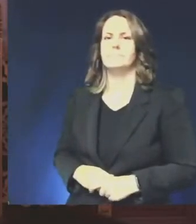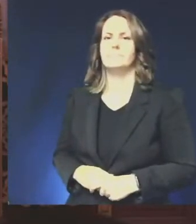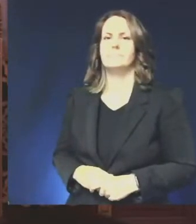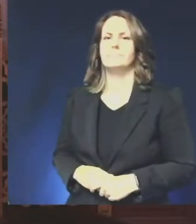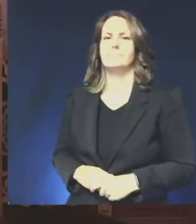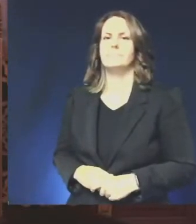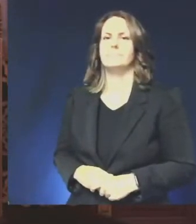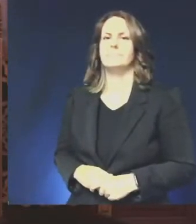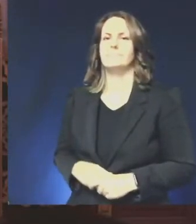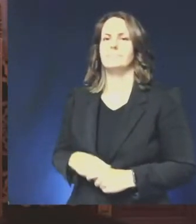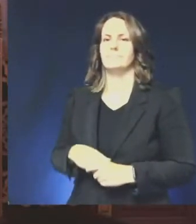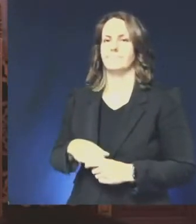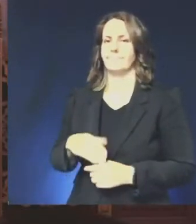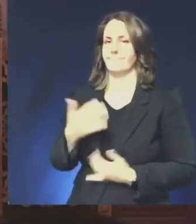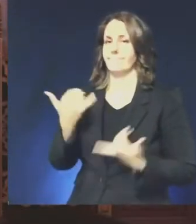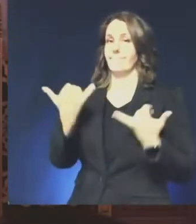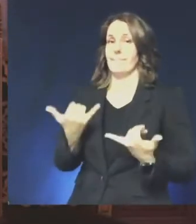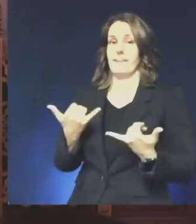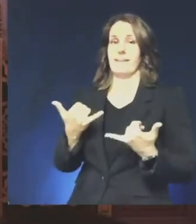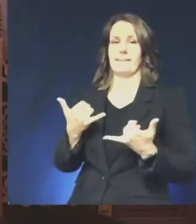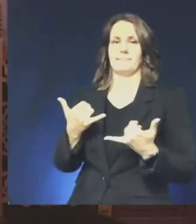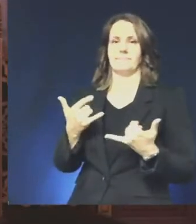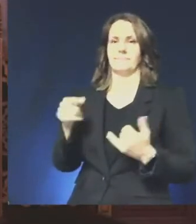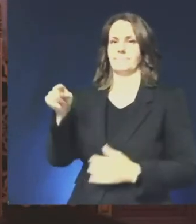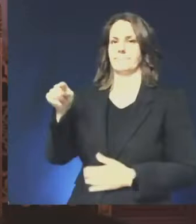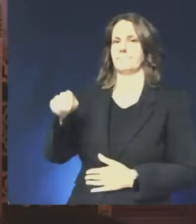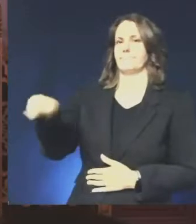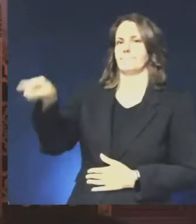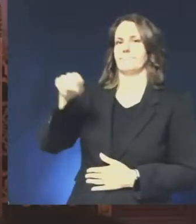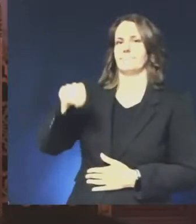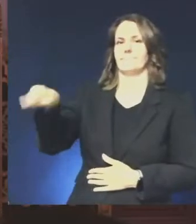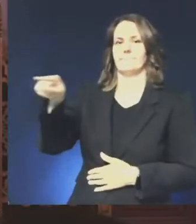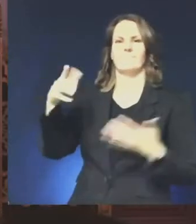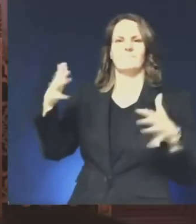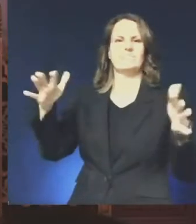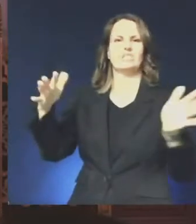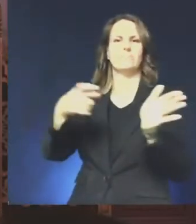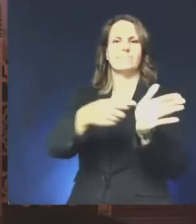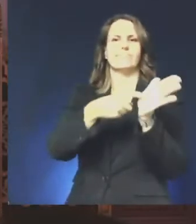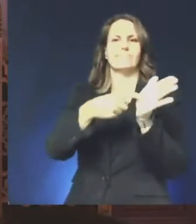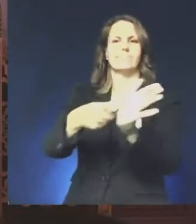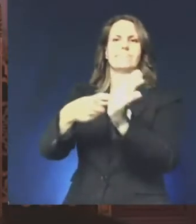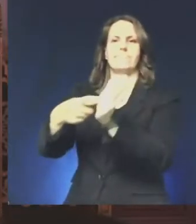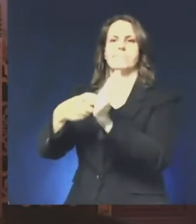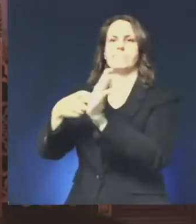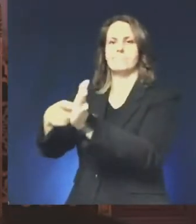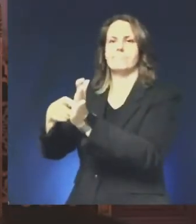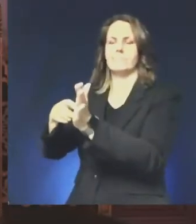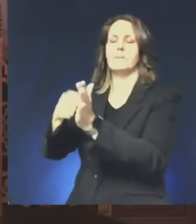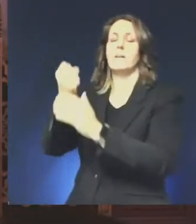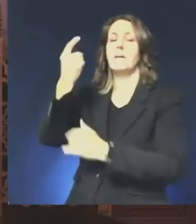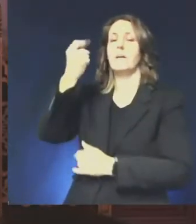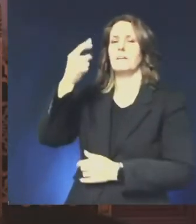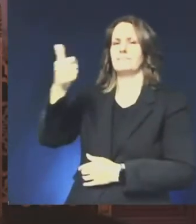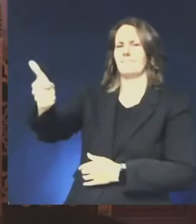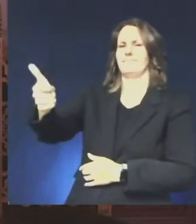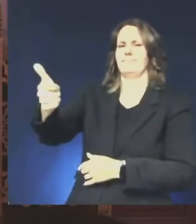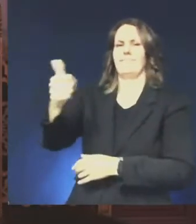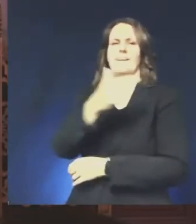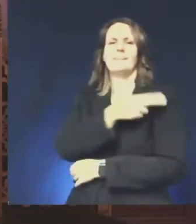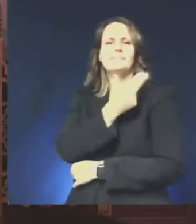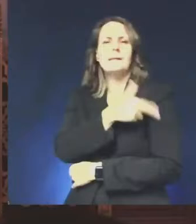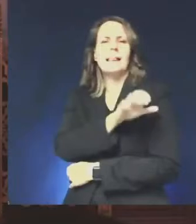mentioned in one of the previous questions, many of them are already requiring that, and as